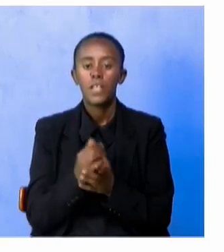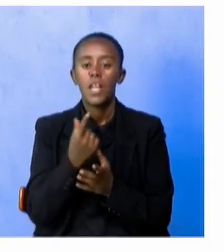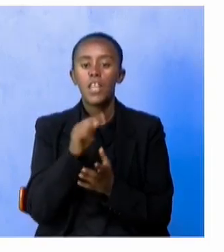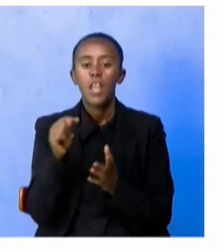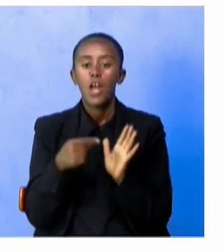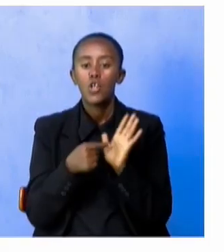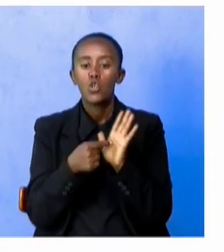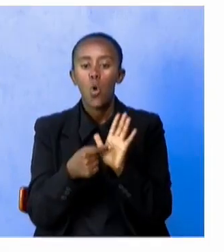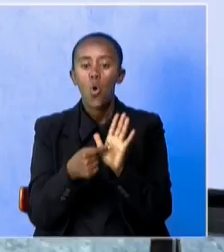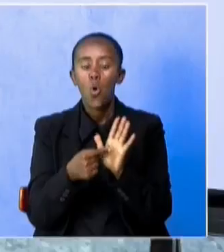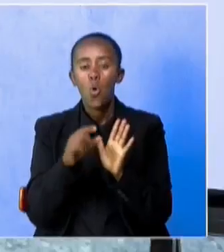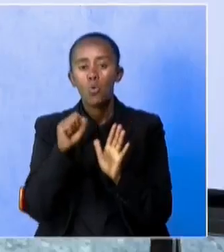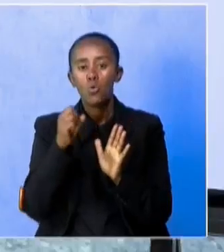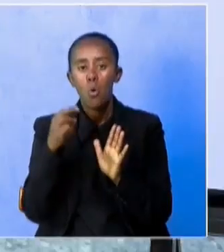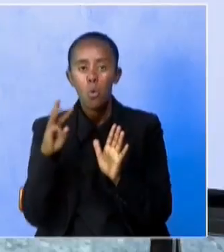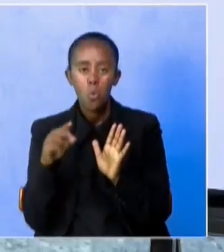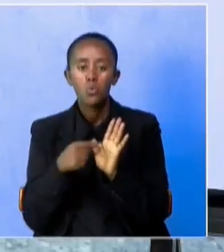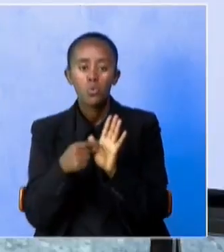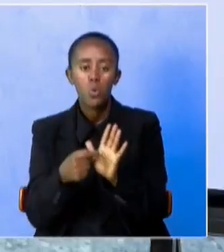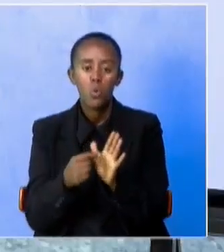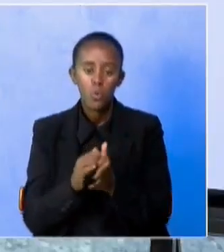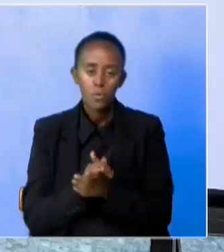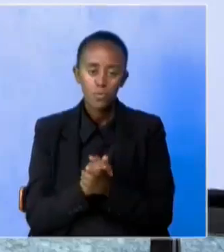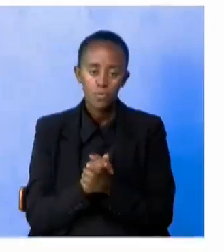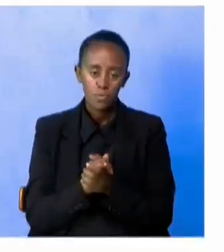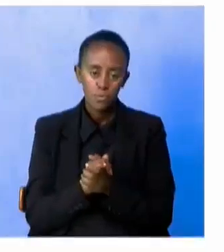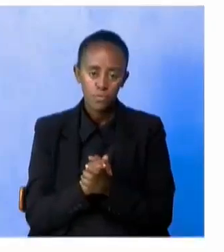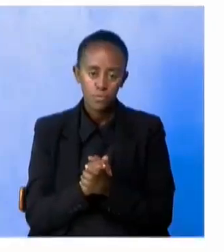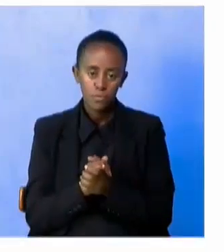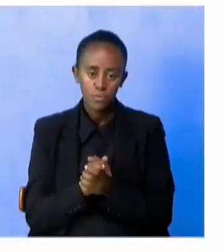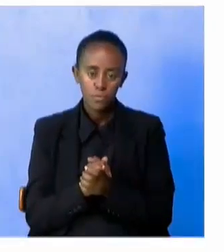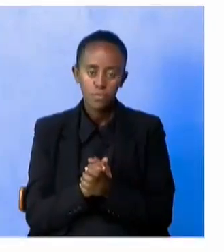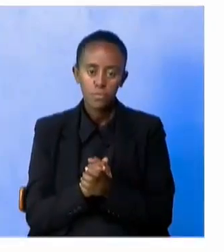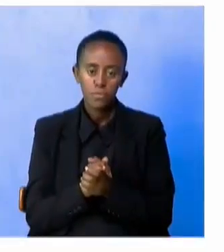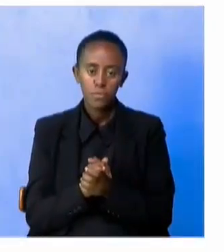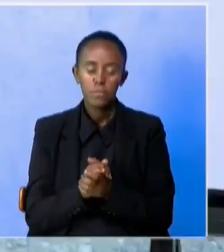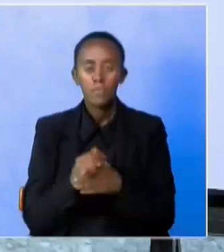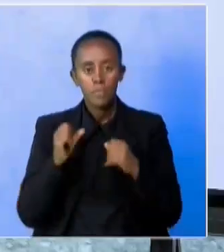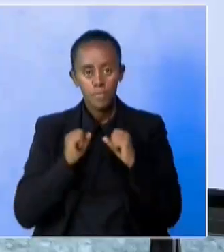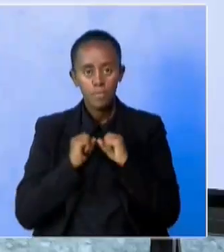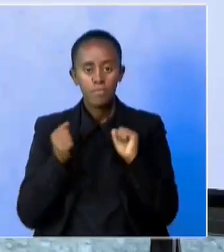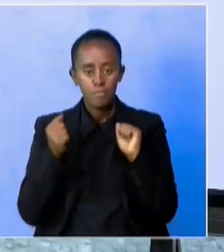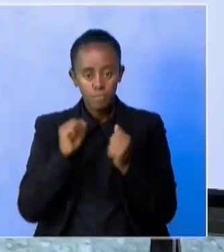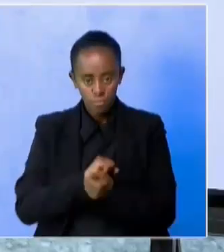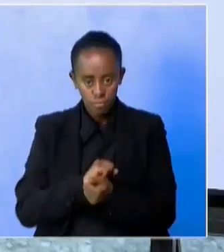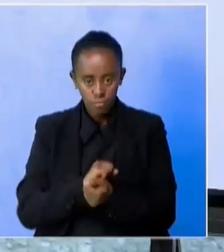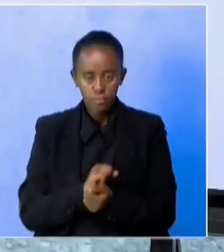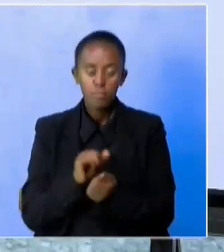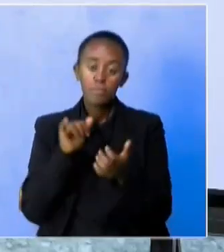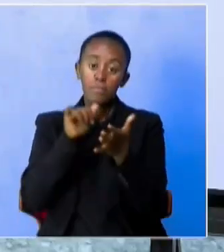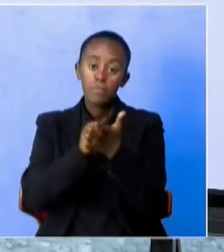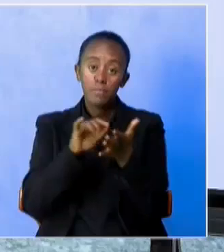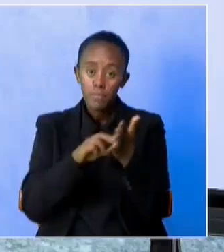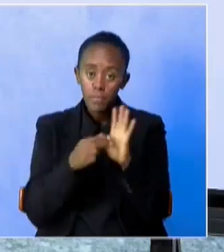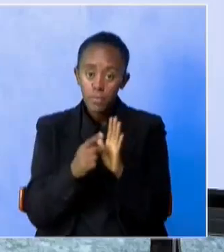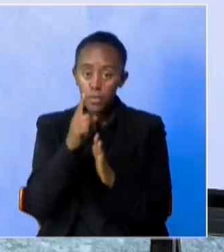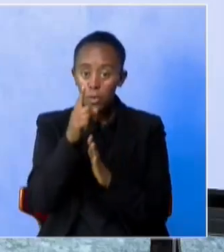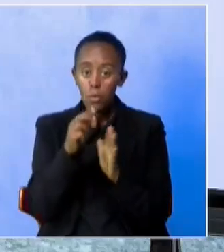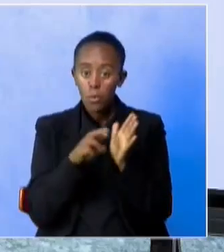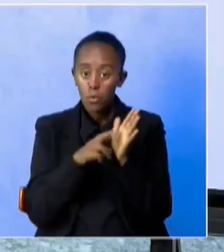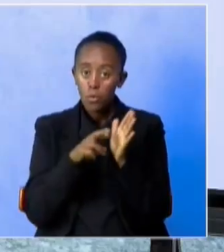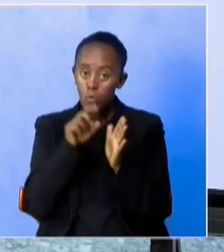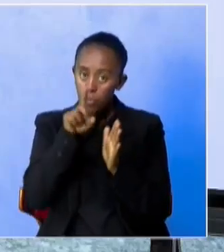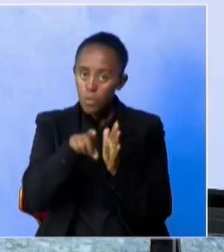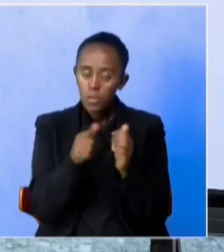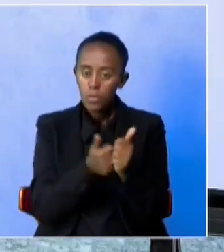If you see here, we have changed it into has. So that is one rule you must follow when you're using the present